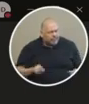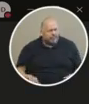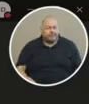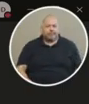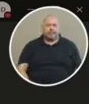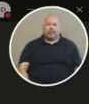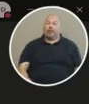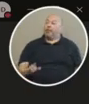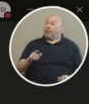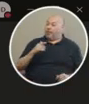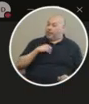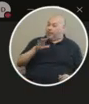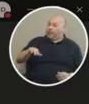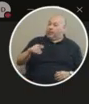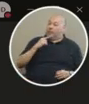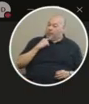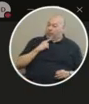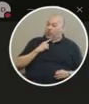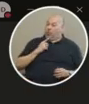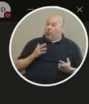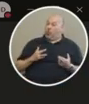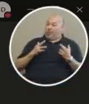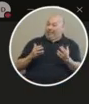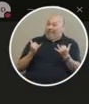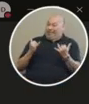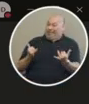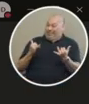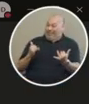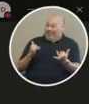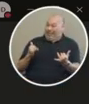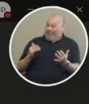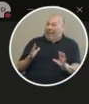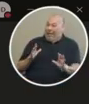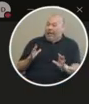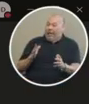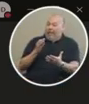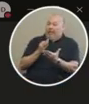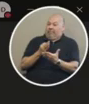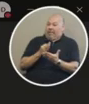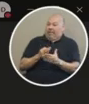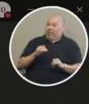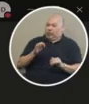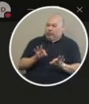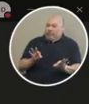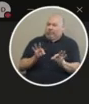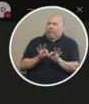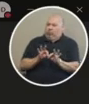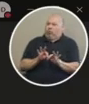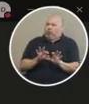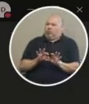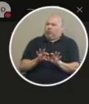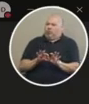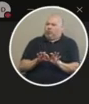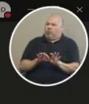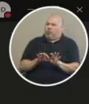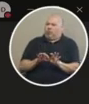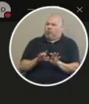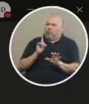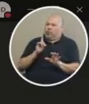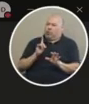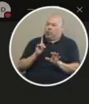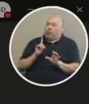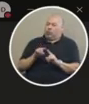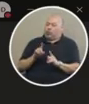I would say the recommendations we have in place right now are financially prudent, and they should hopefully get us through to meet